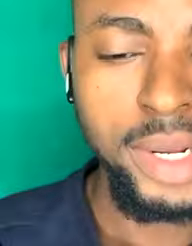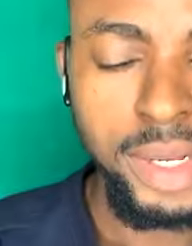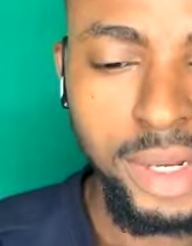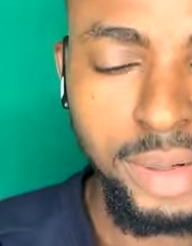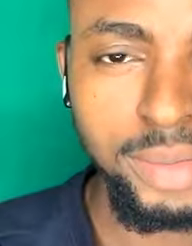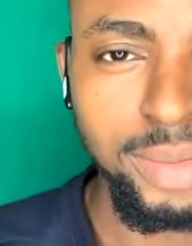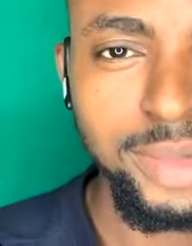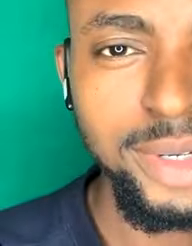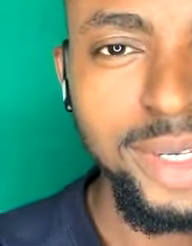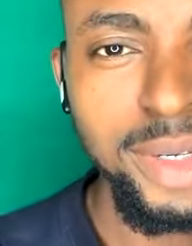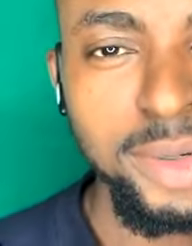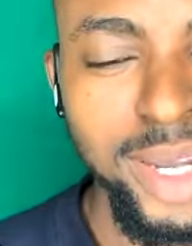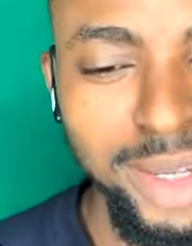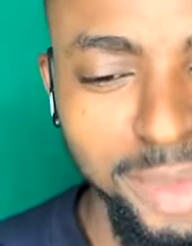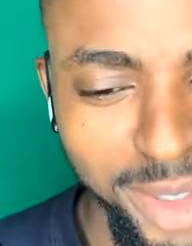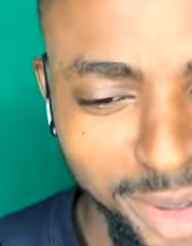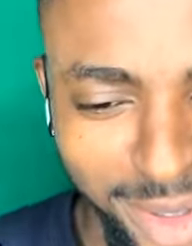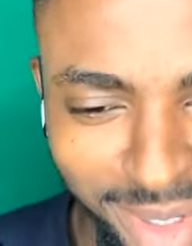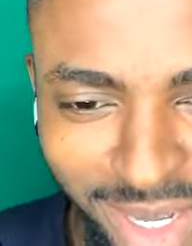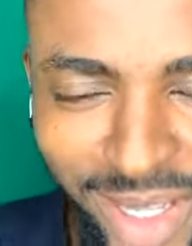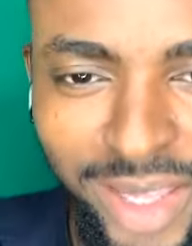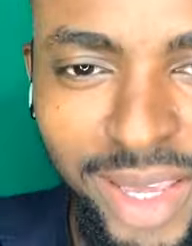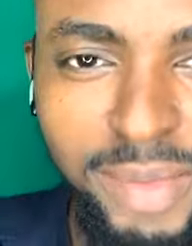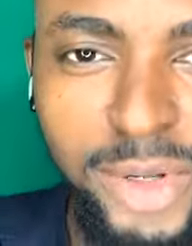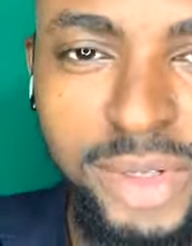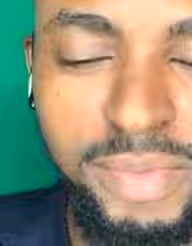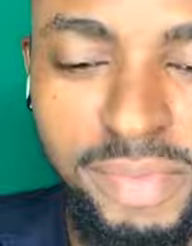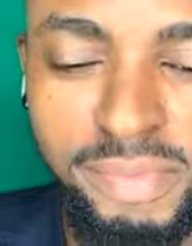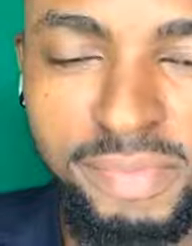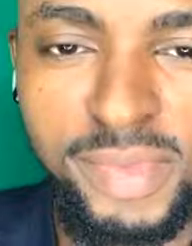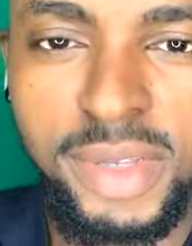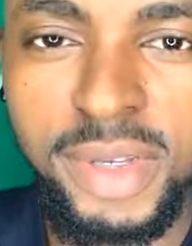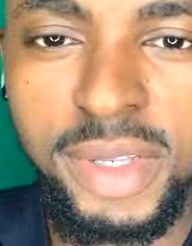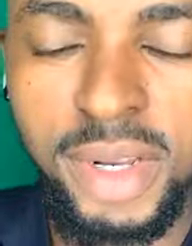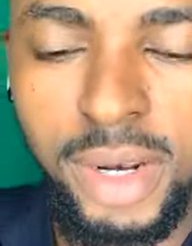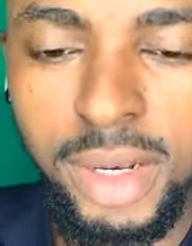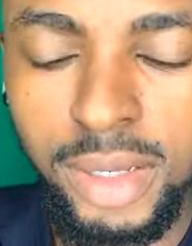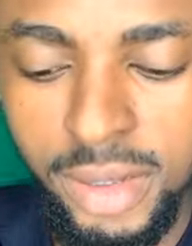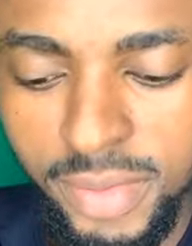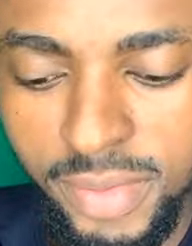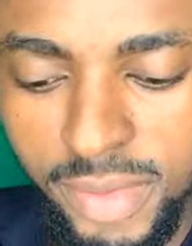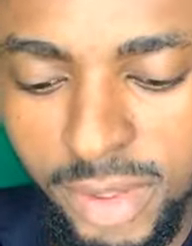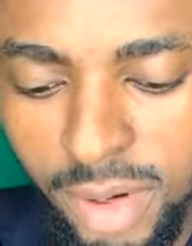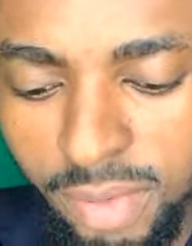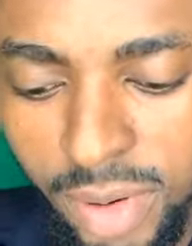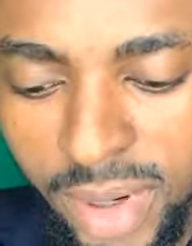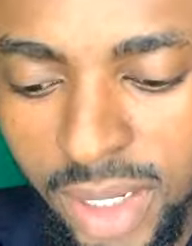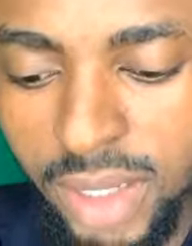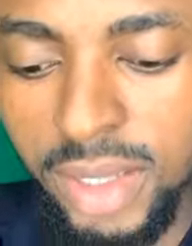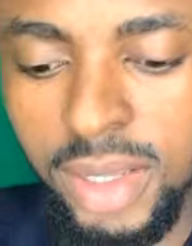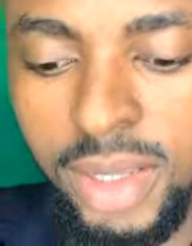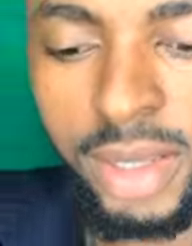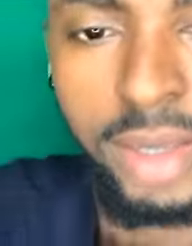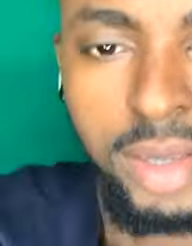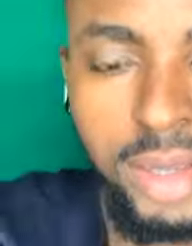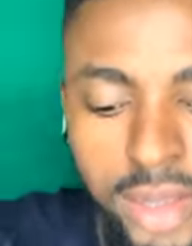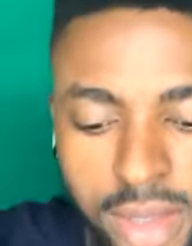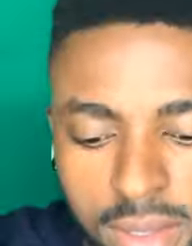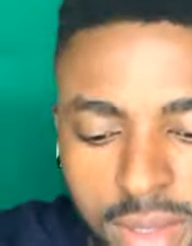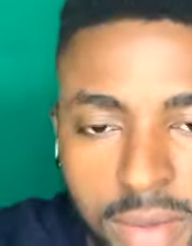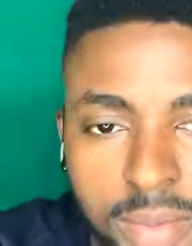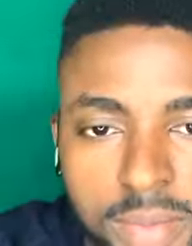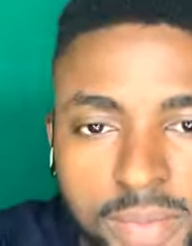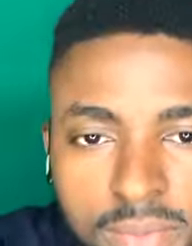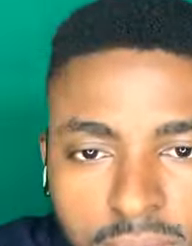right. Sorry, Eagle, can you please hold on? I think I'm not seeing clearly Oh, okay. or properly.